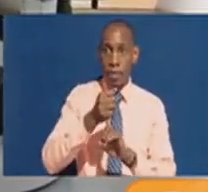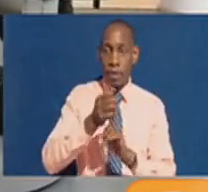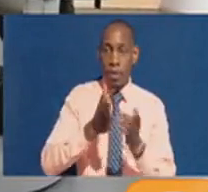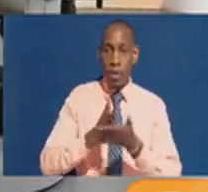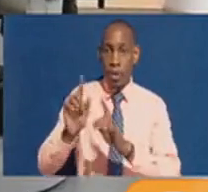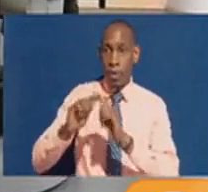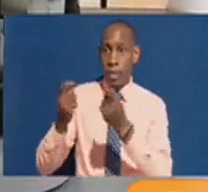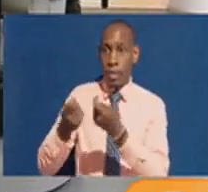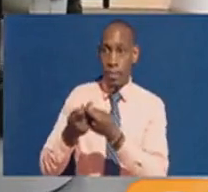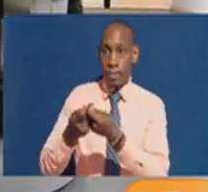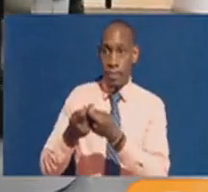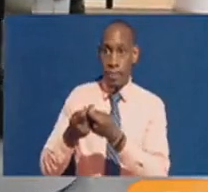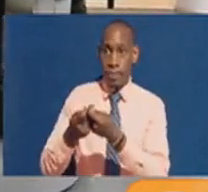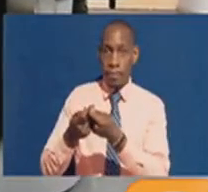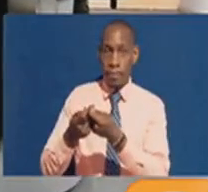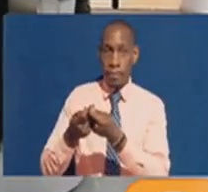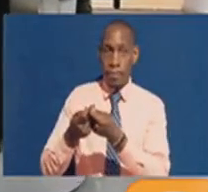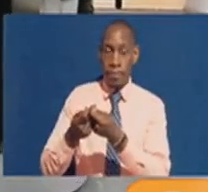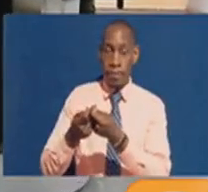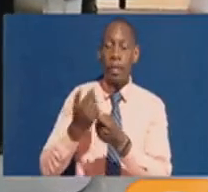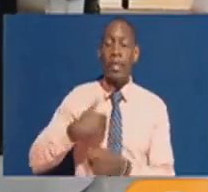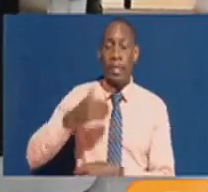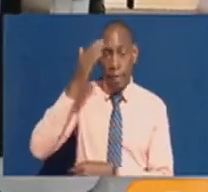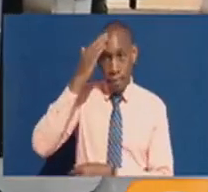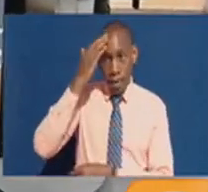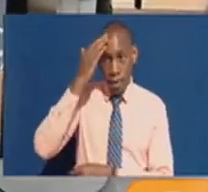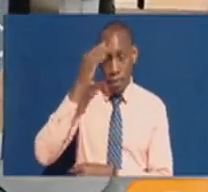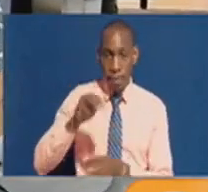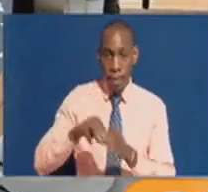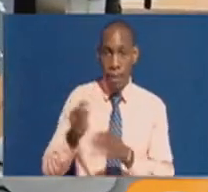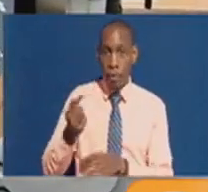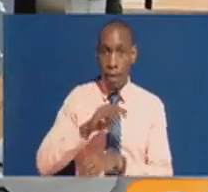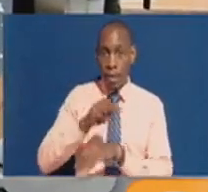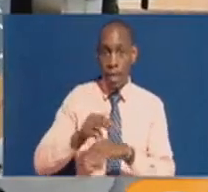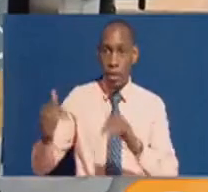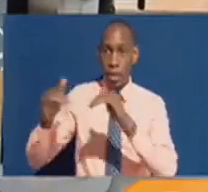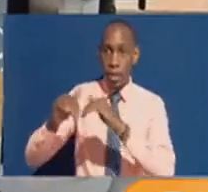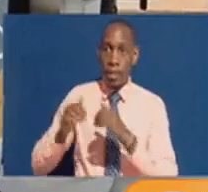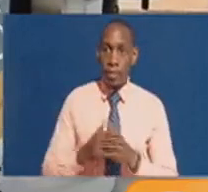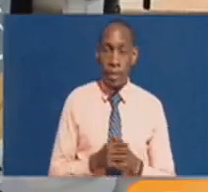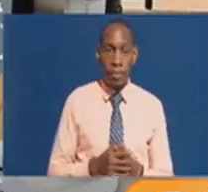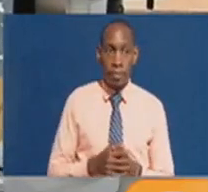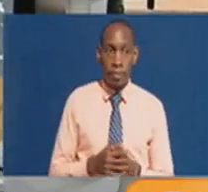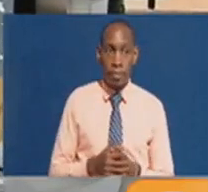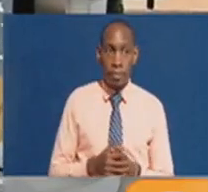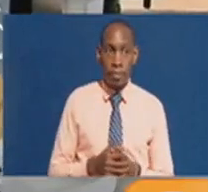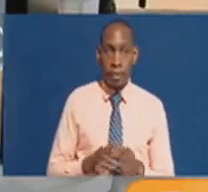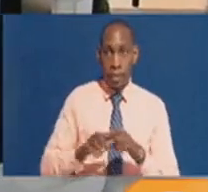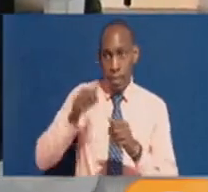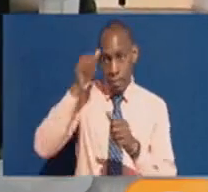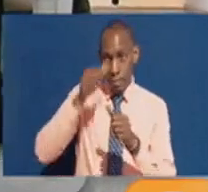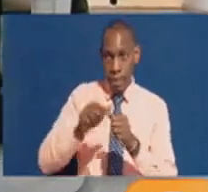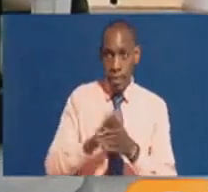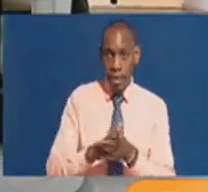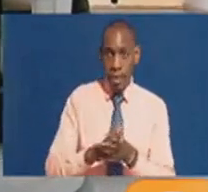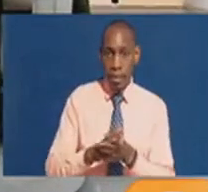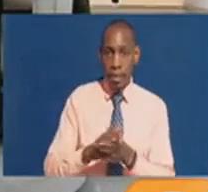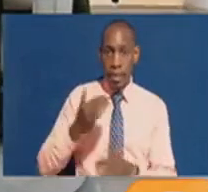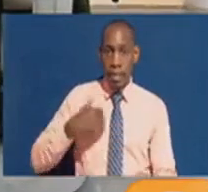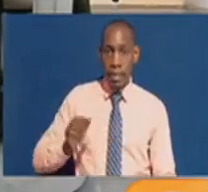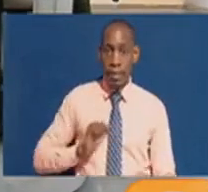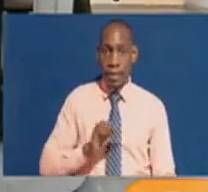tribunal. I know that one of the members of the National Assembly, and you should have reminded him, my seat in the Senate, so I didn't